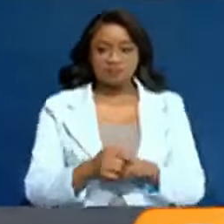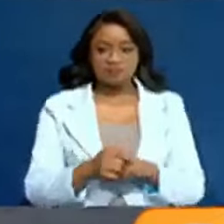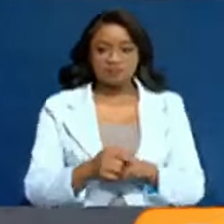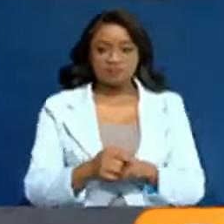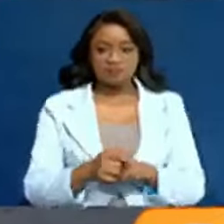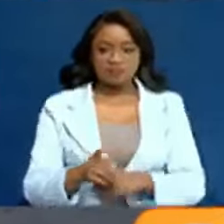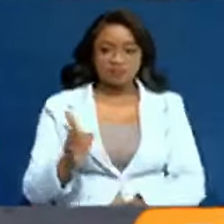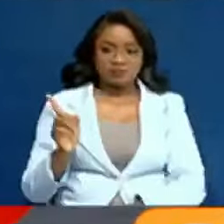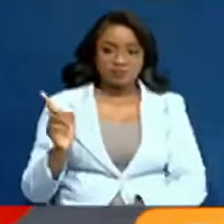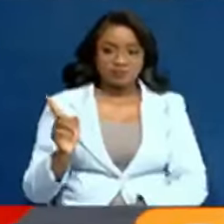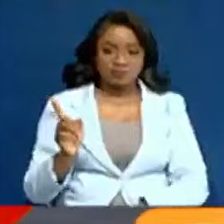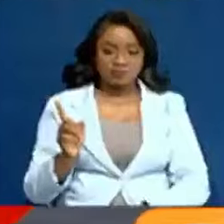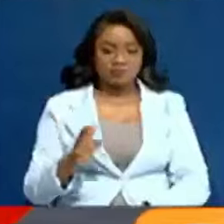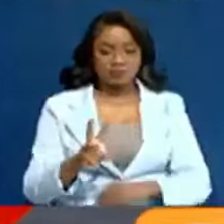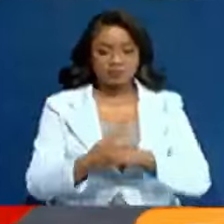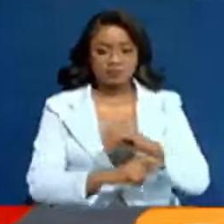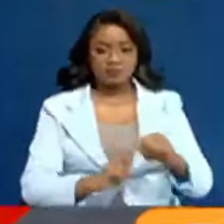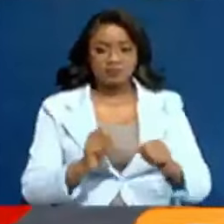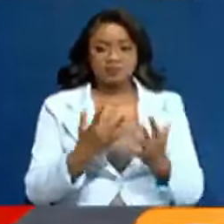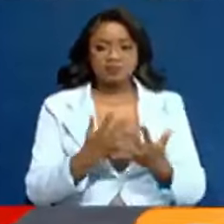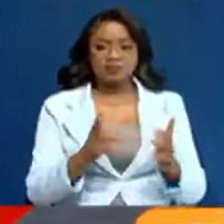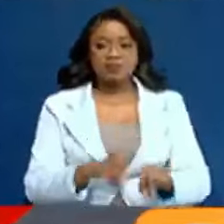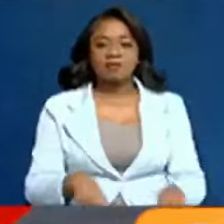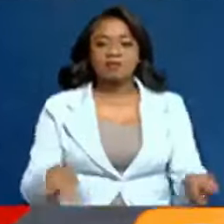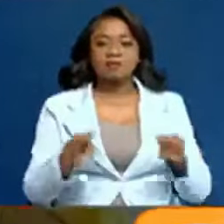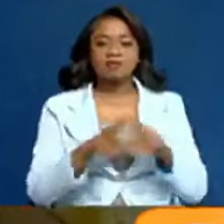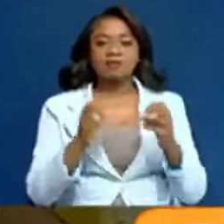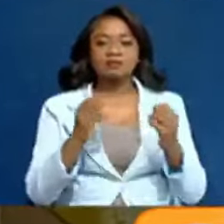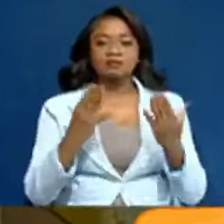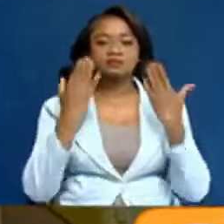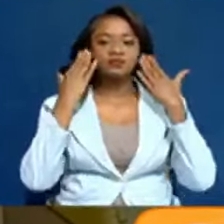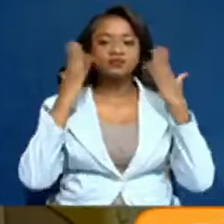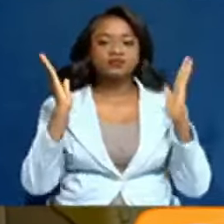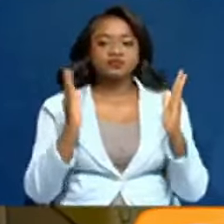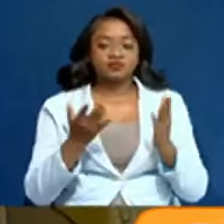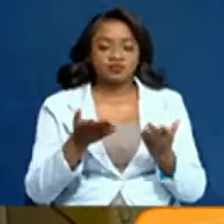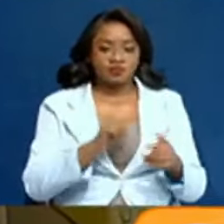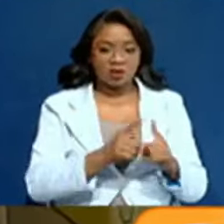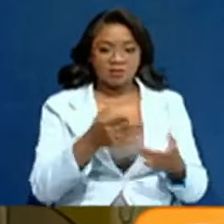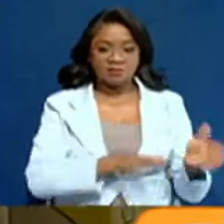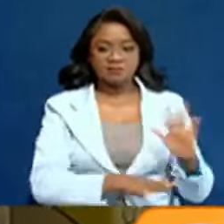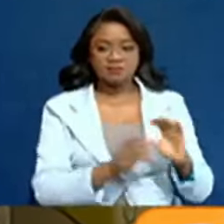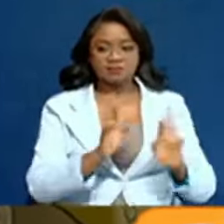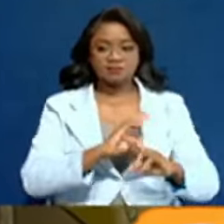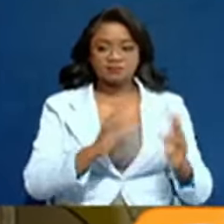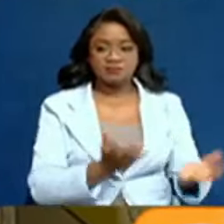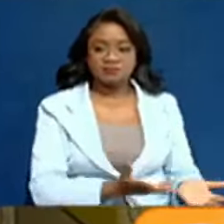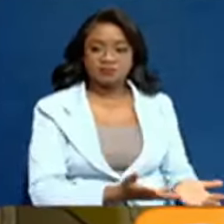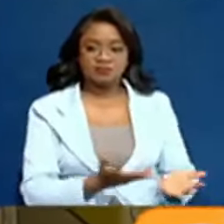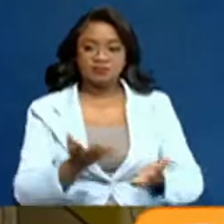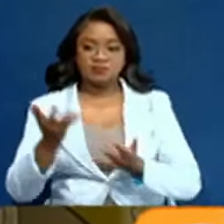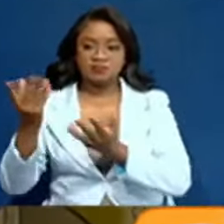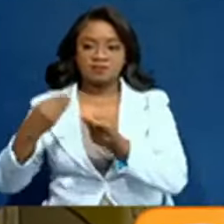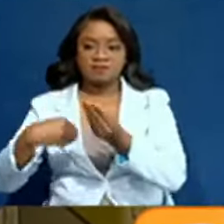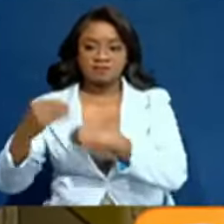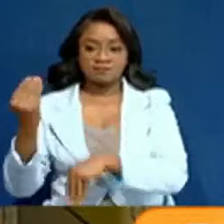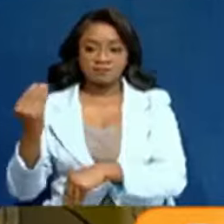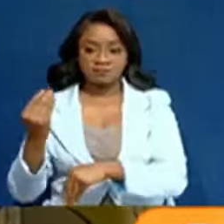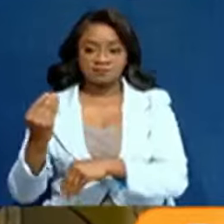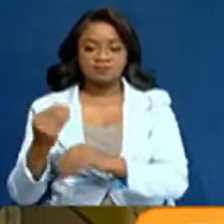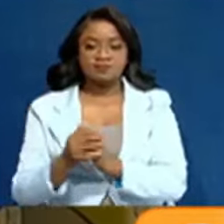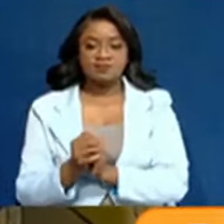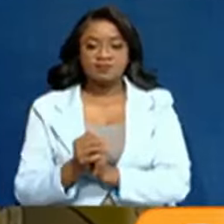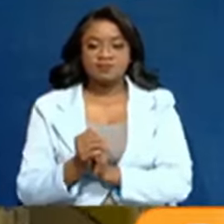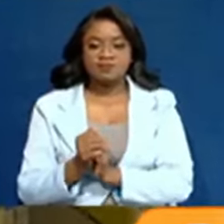said to have stolen goods of unknown value and packaged them ready for transportation. Moments later, the private motor vehicle used by